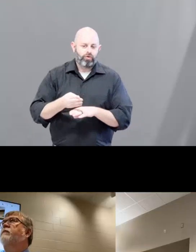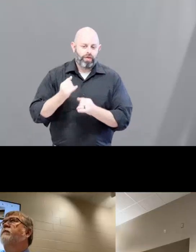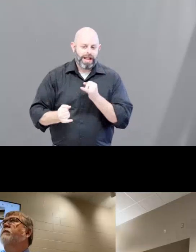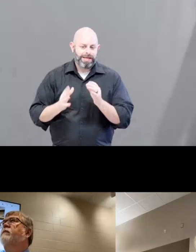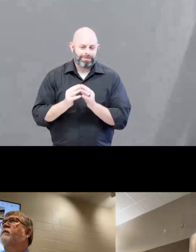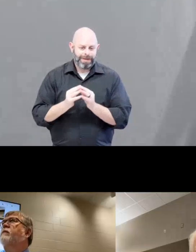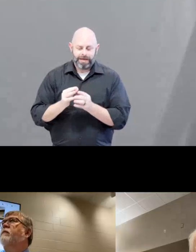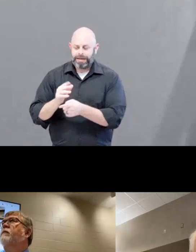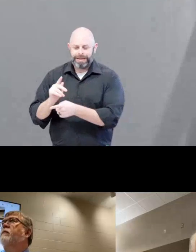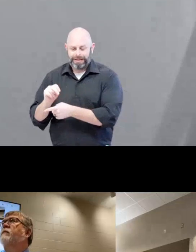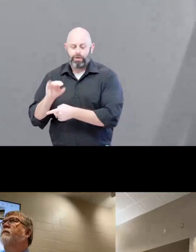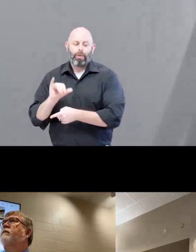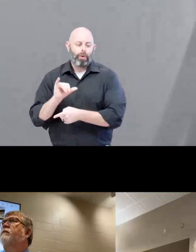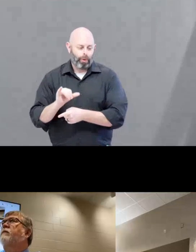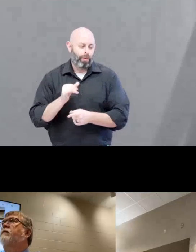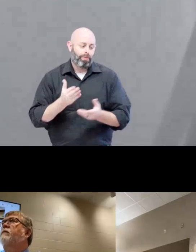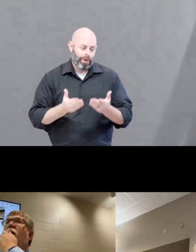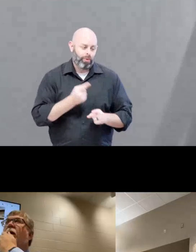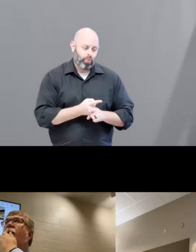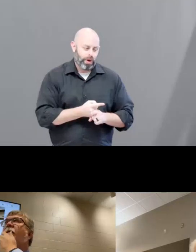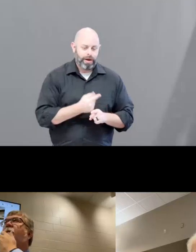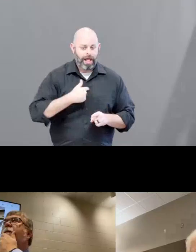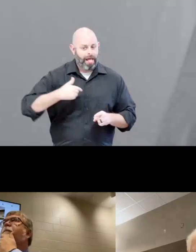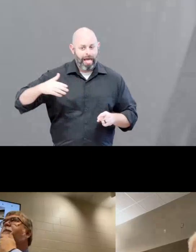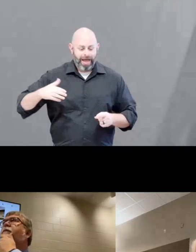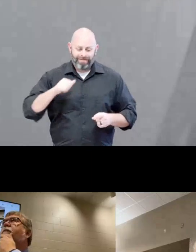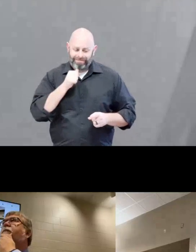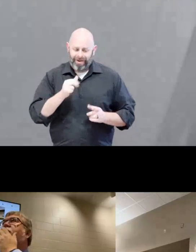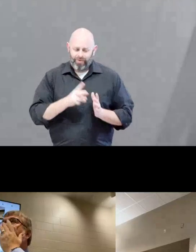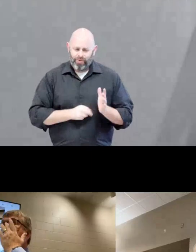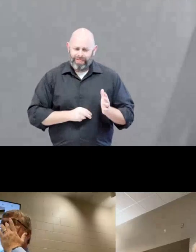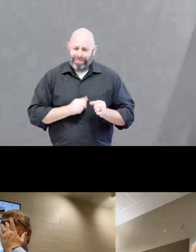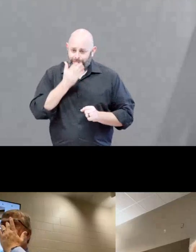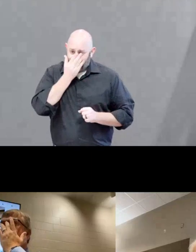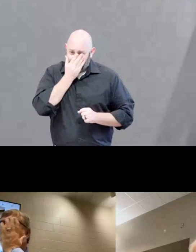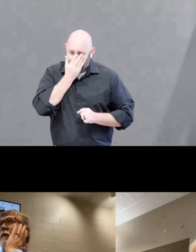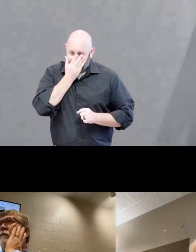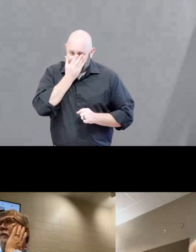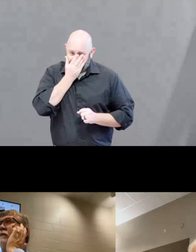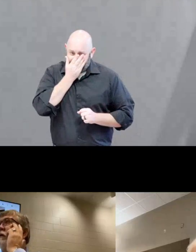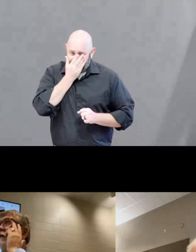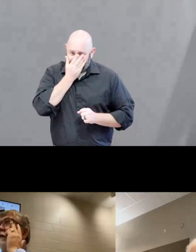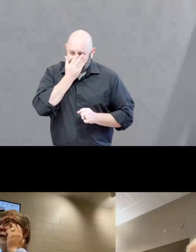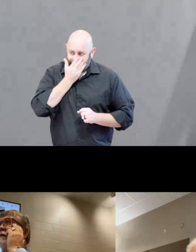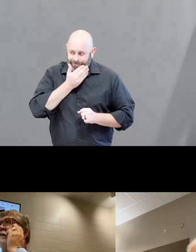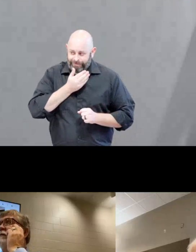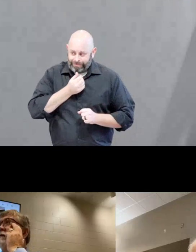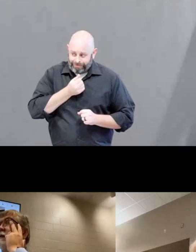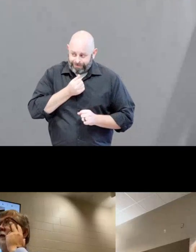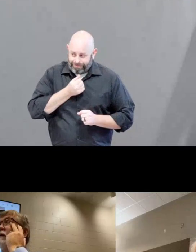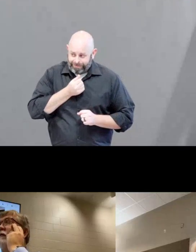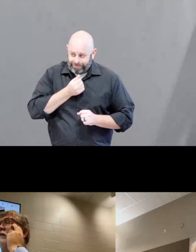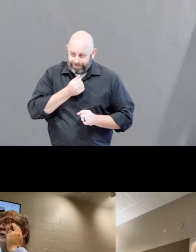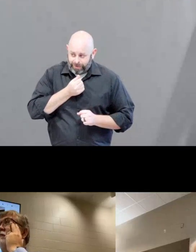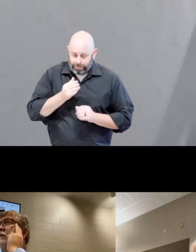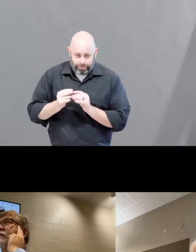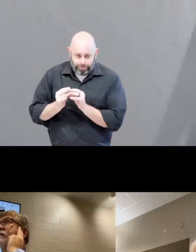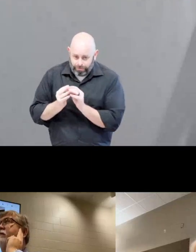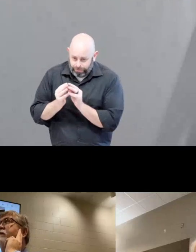right. I'm sure, but I have not read them. We'll see if they got it.